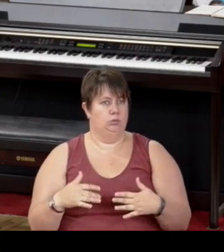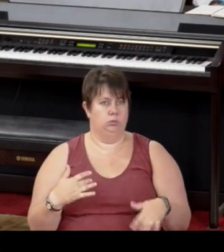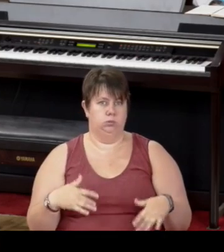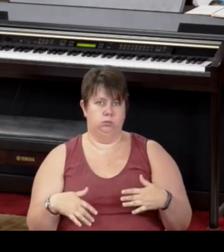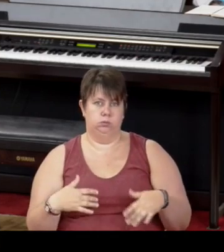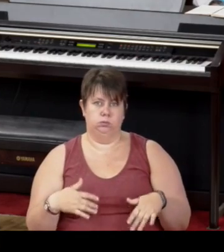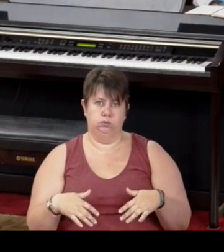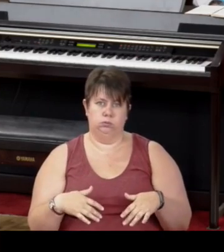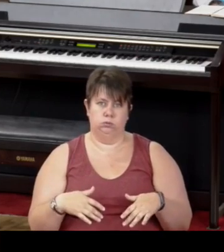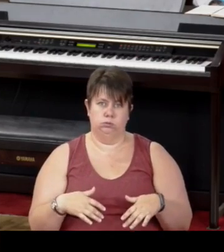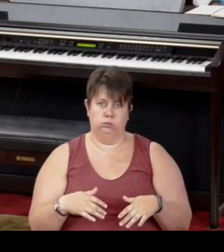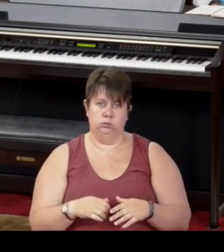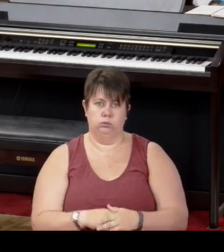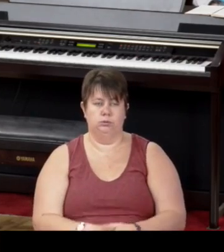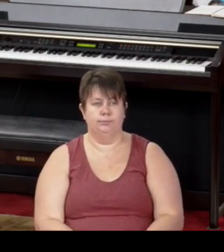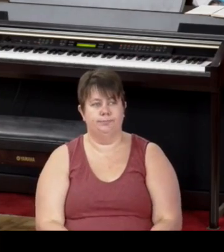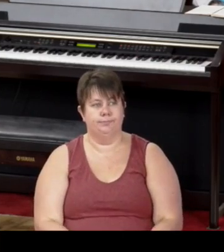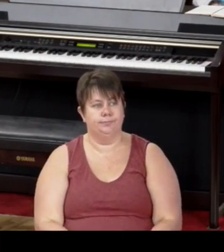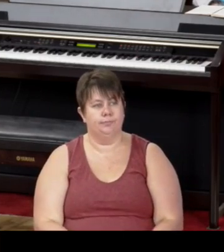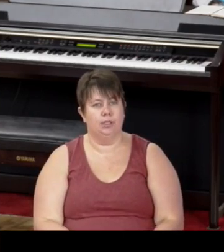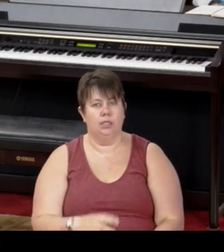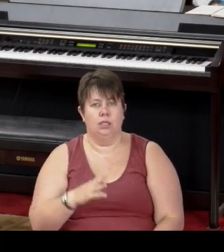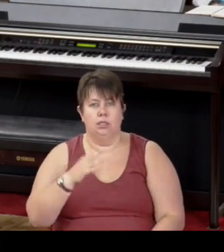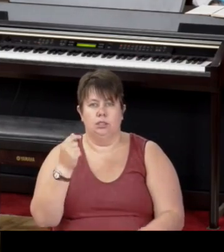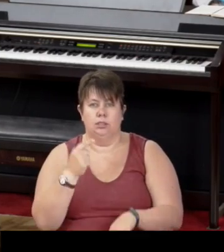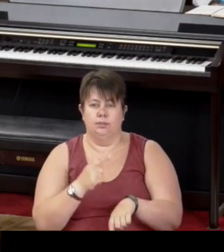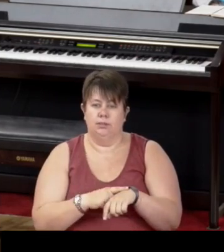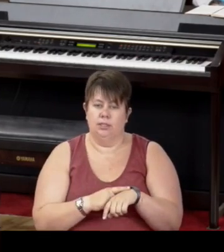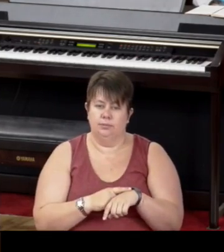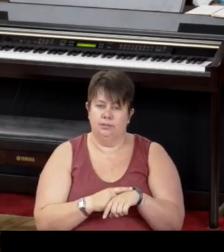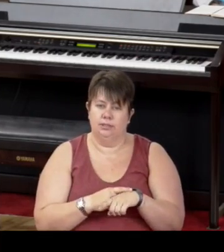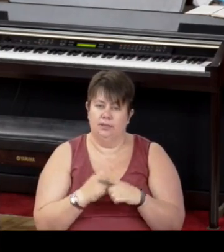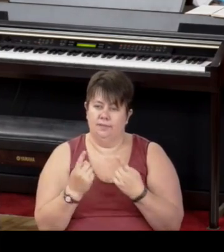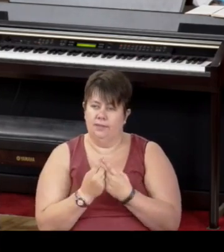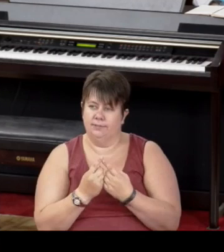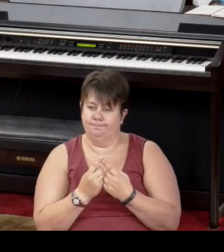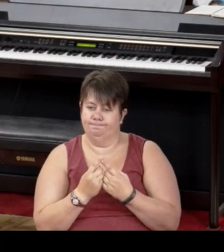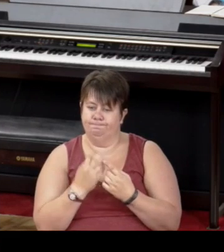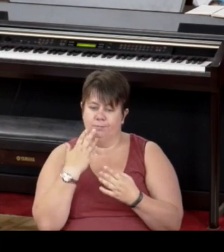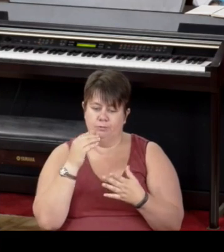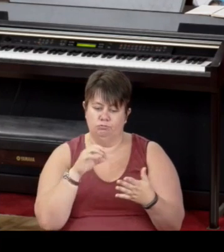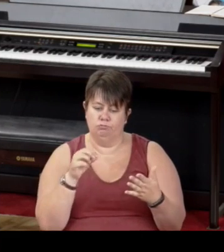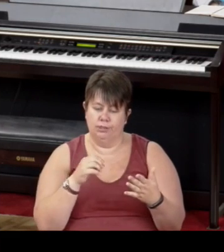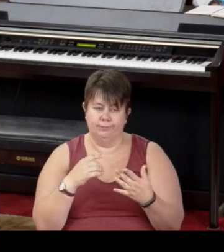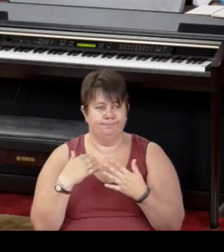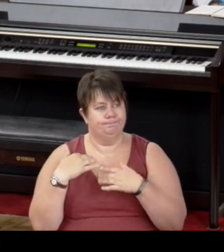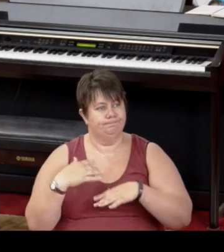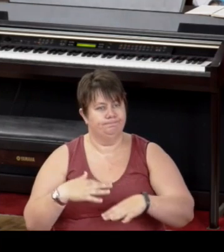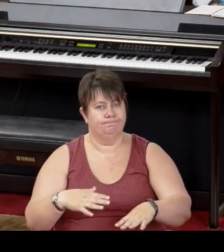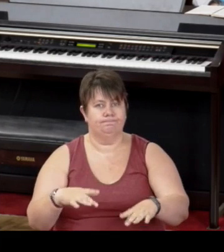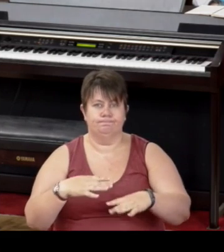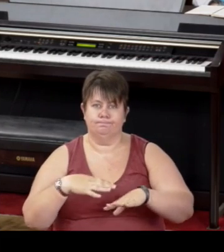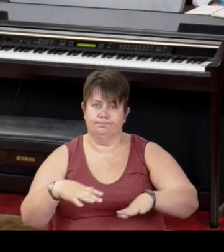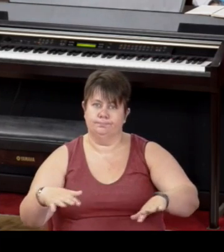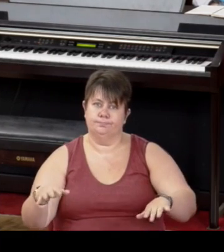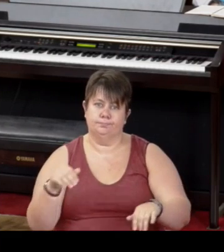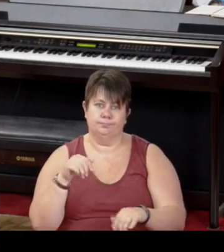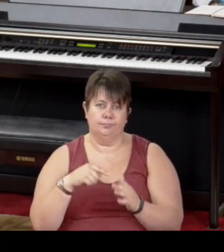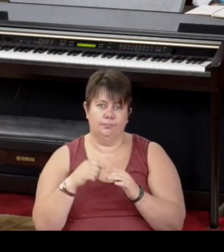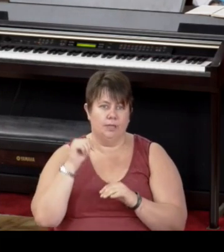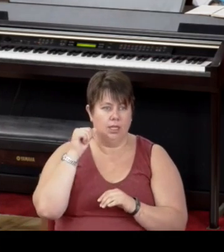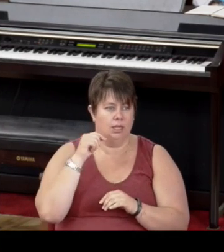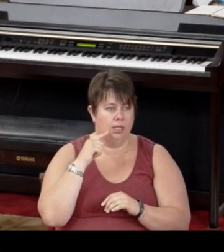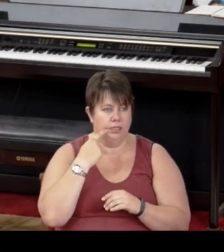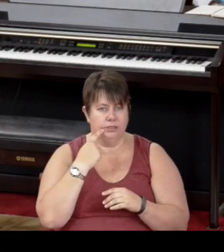Sometimes when you're preparing a sermon, things flow easily, and it's a true joy to then stand up on a Sunday and share